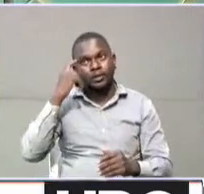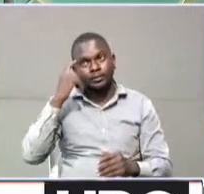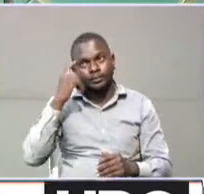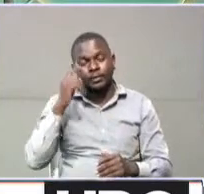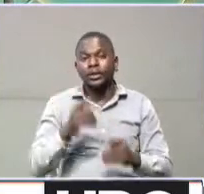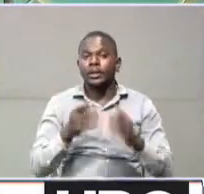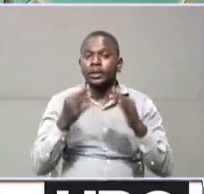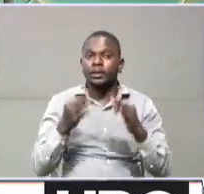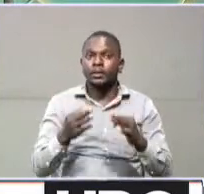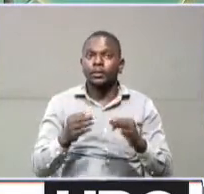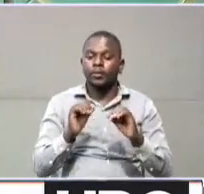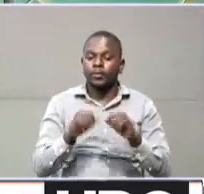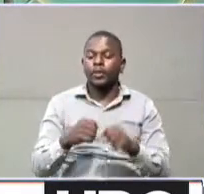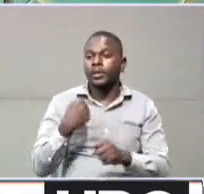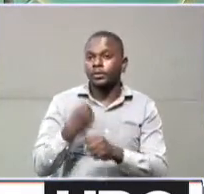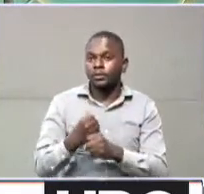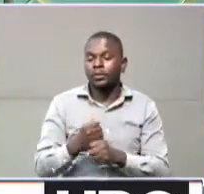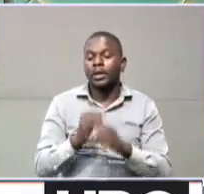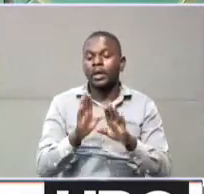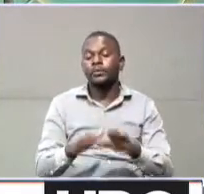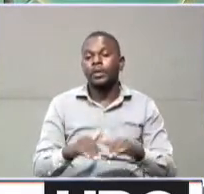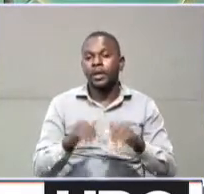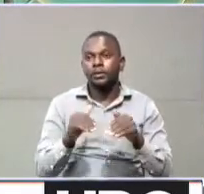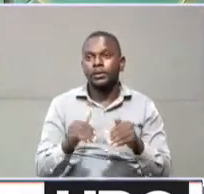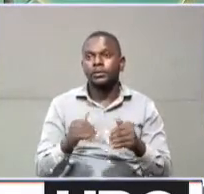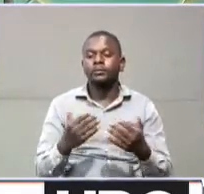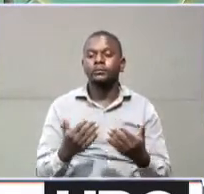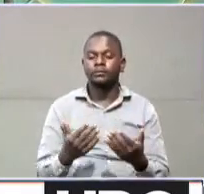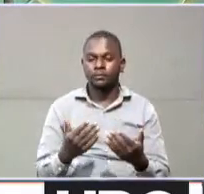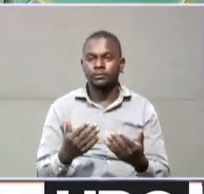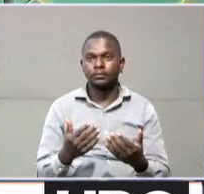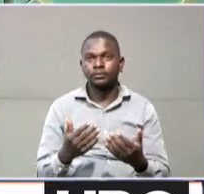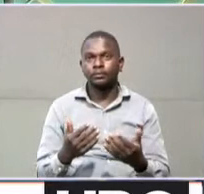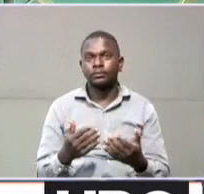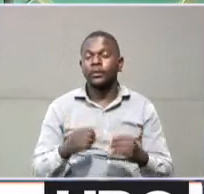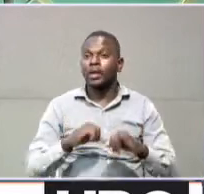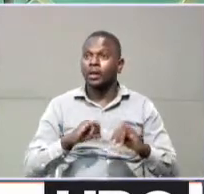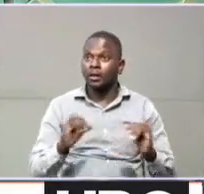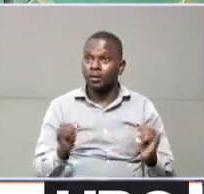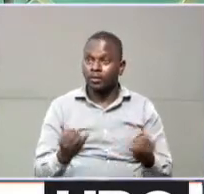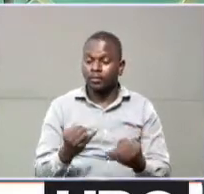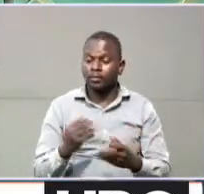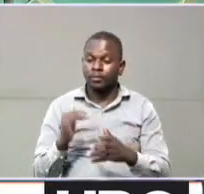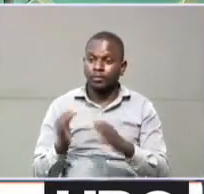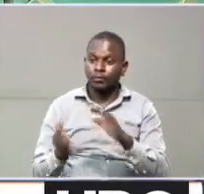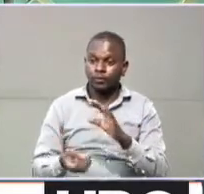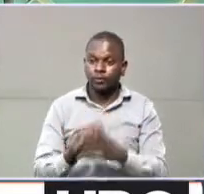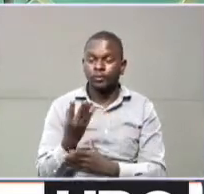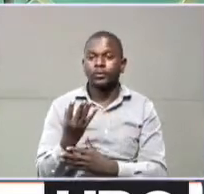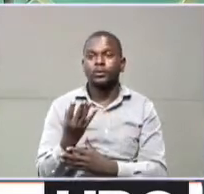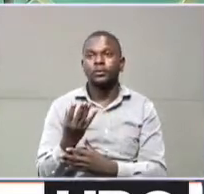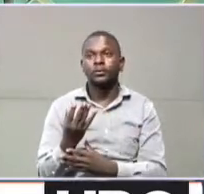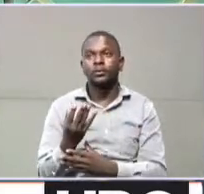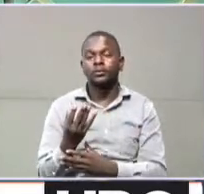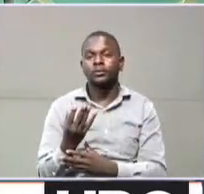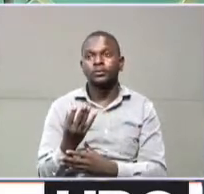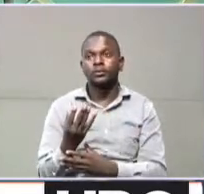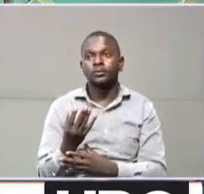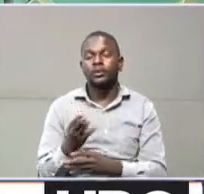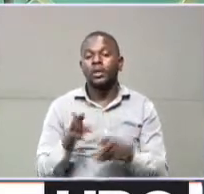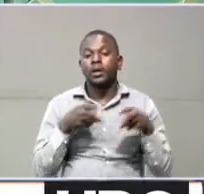one of the things that we have to do as a house is to try and come up with